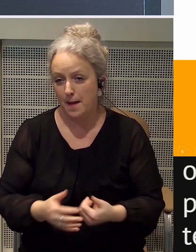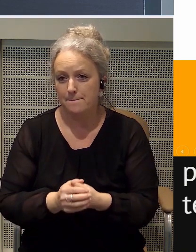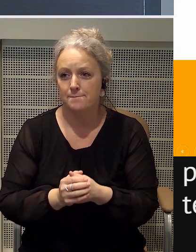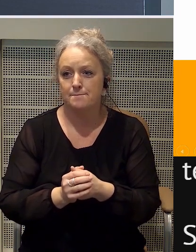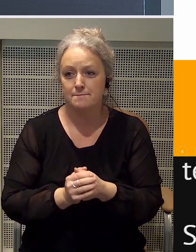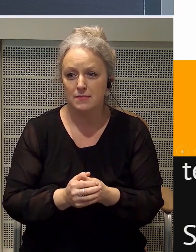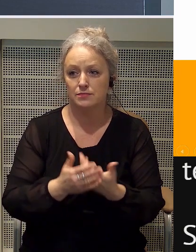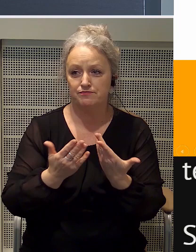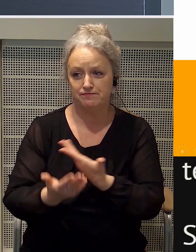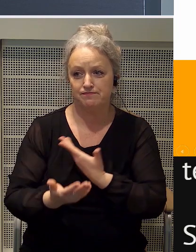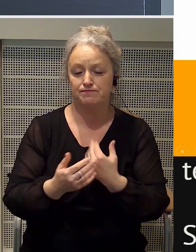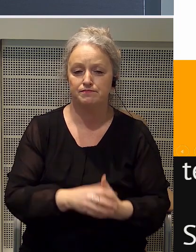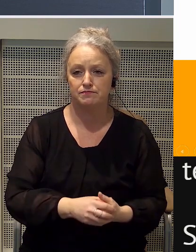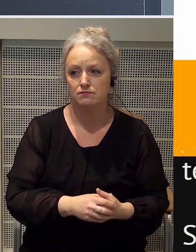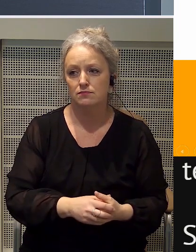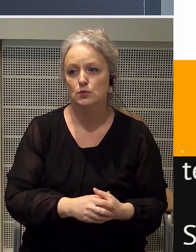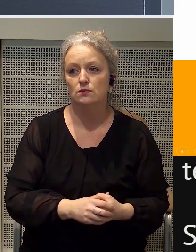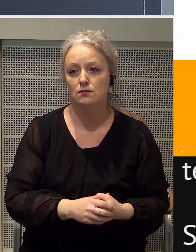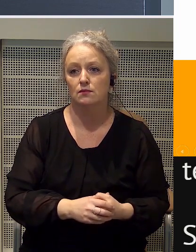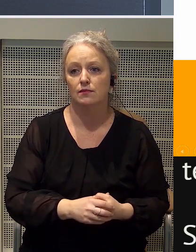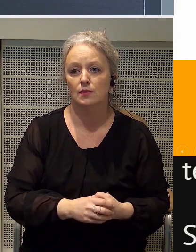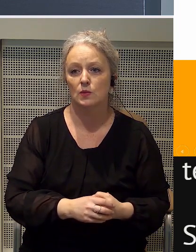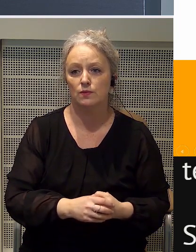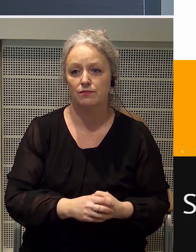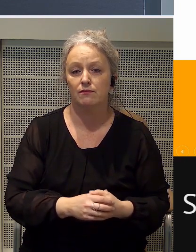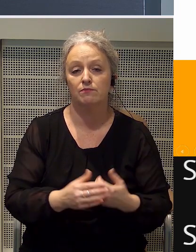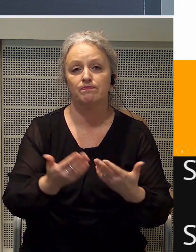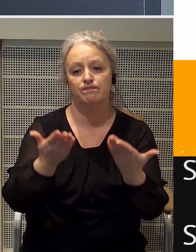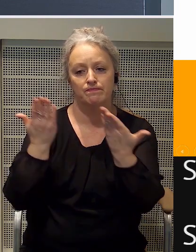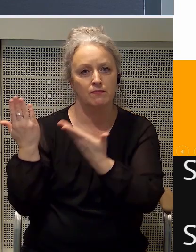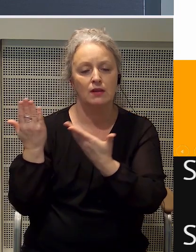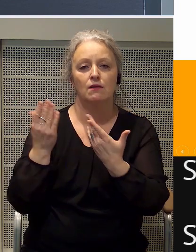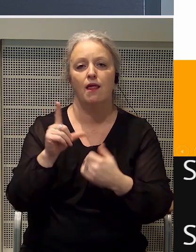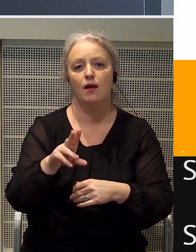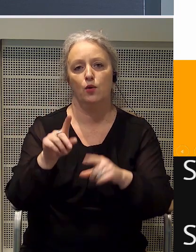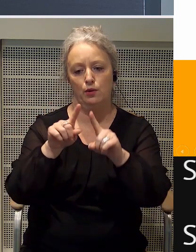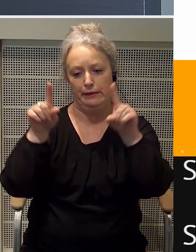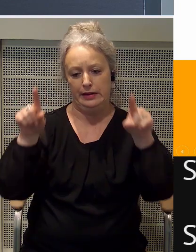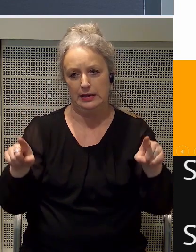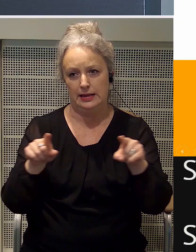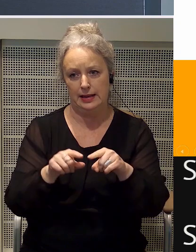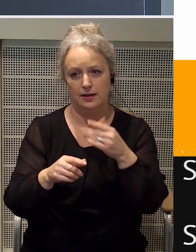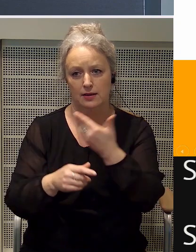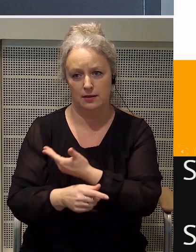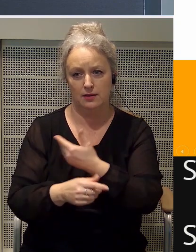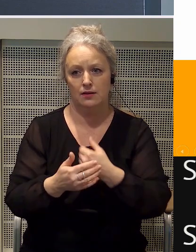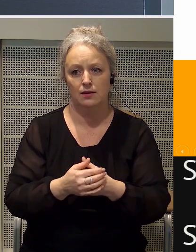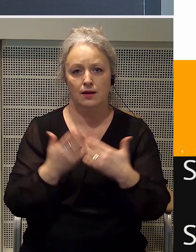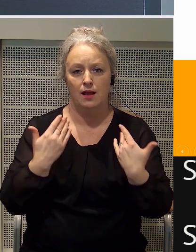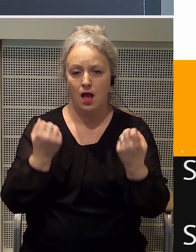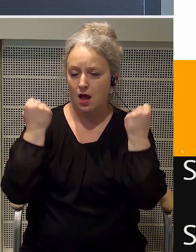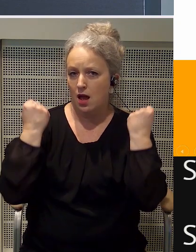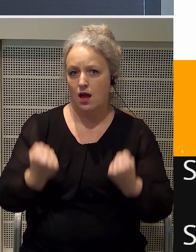beforehand, there they are a bit cautious about the potential outcomes. And now the next slide.